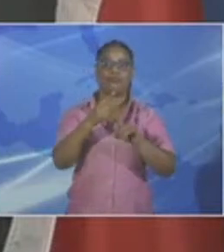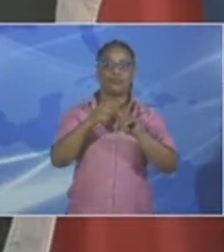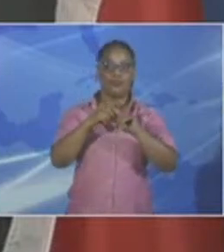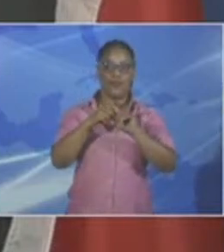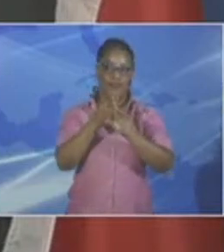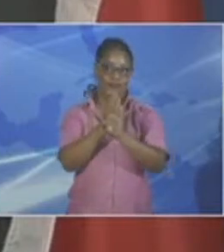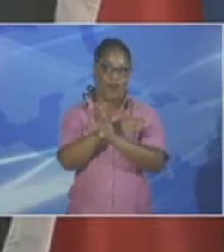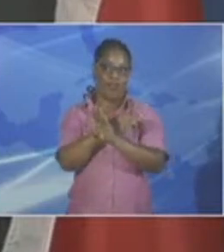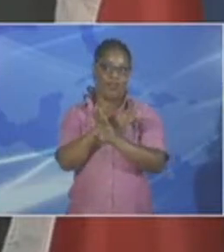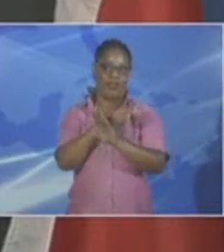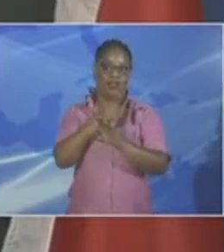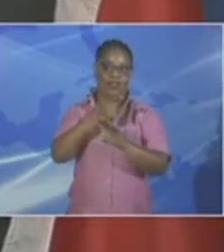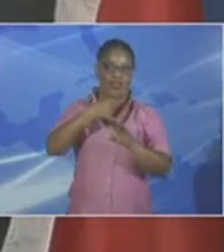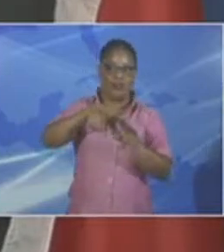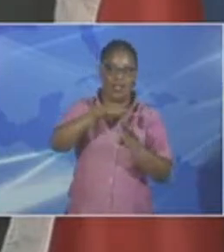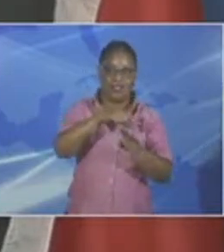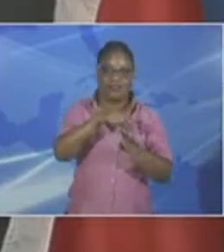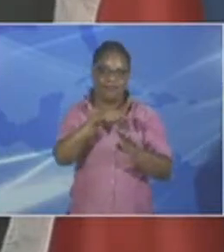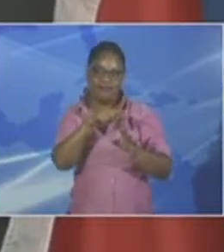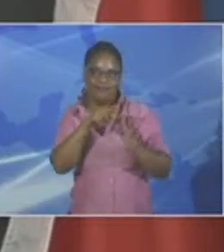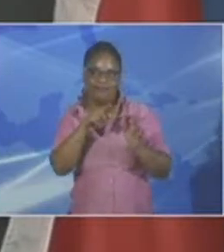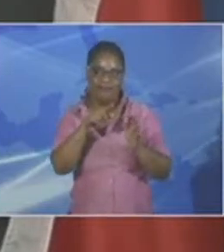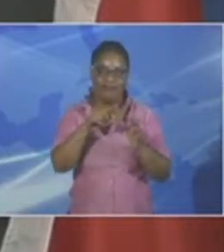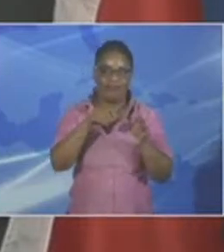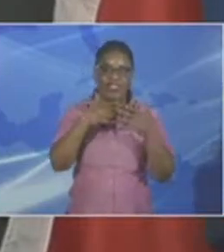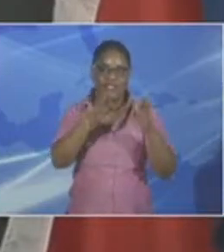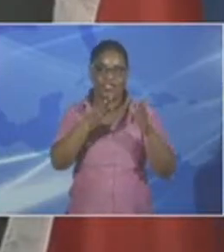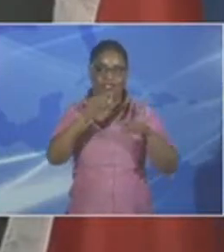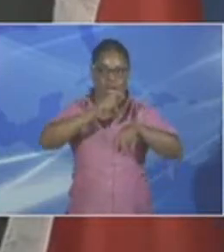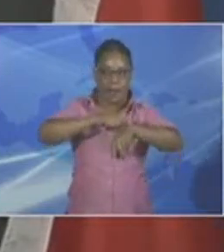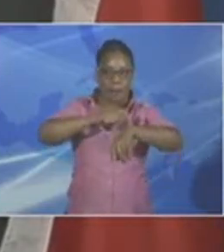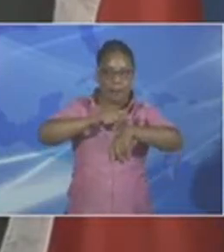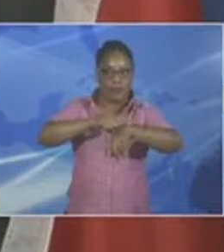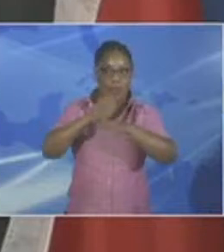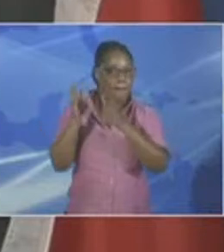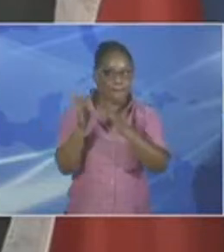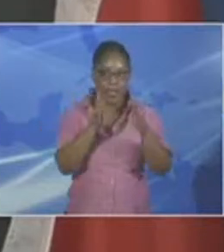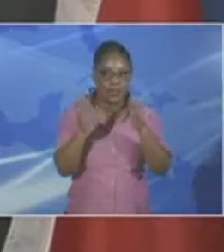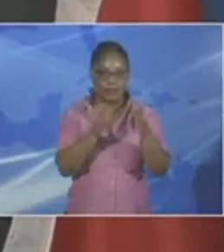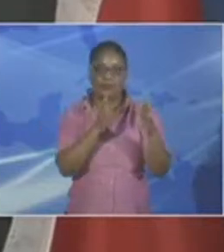free. And we don't mean by free there to go and be reckless.